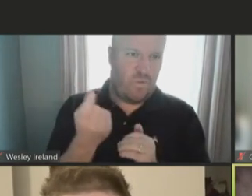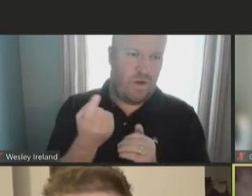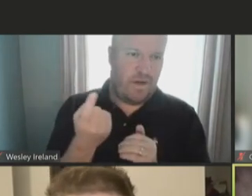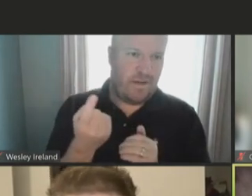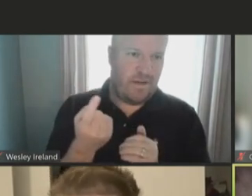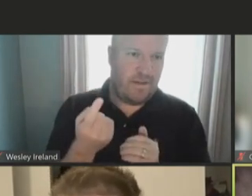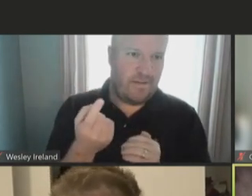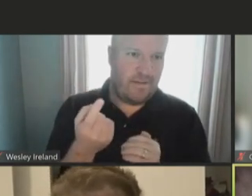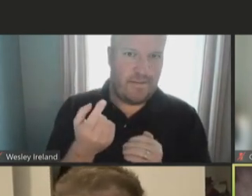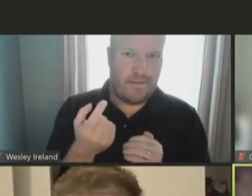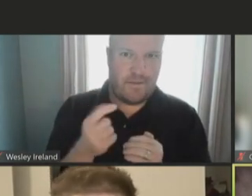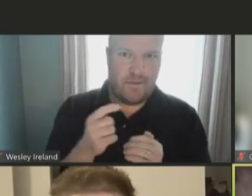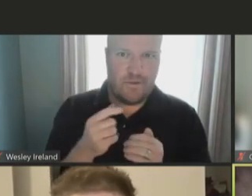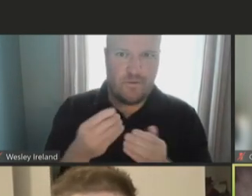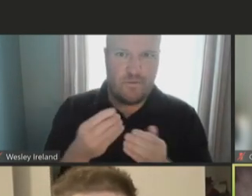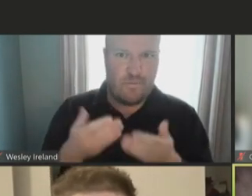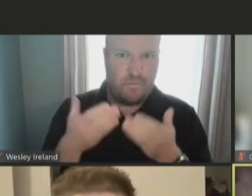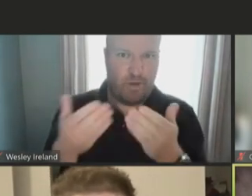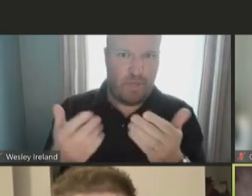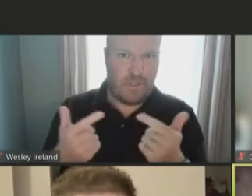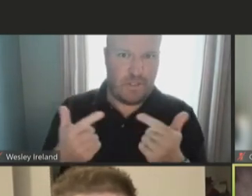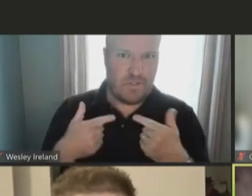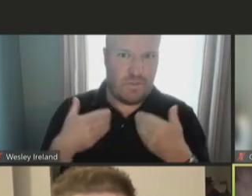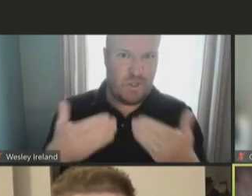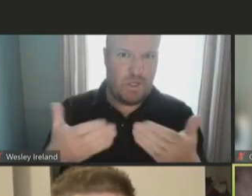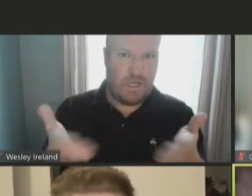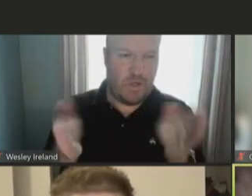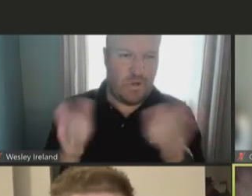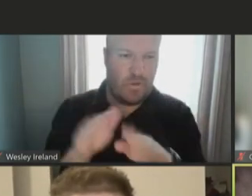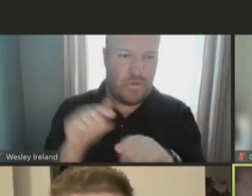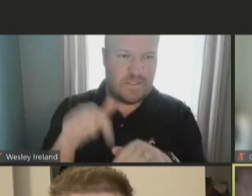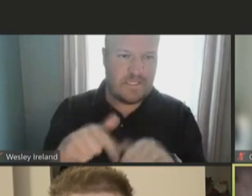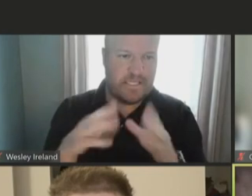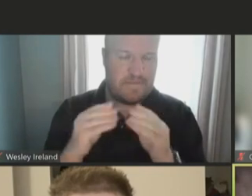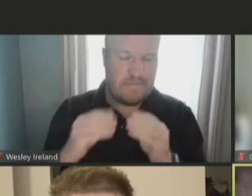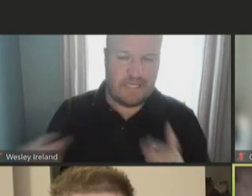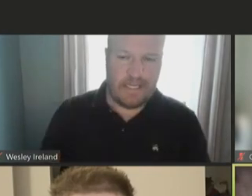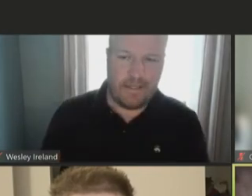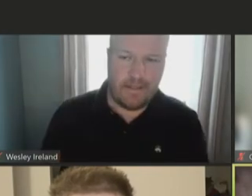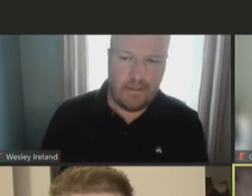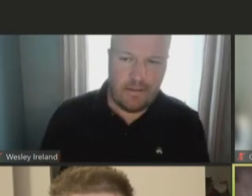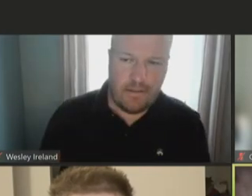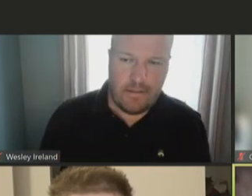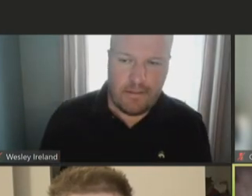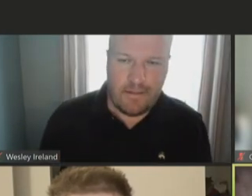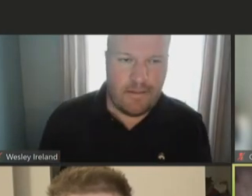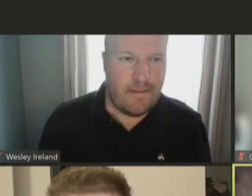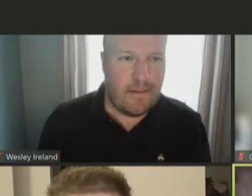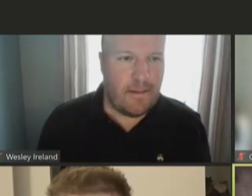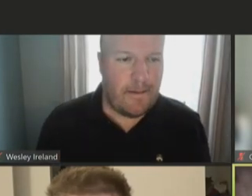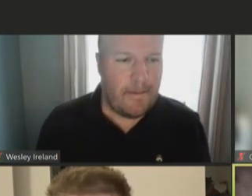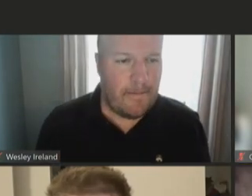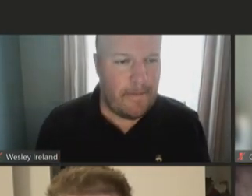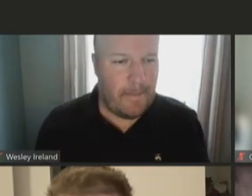Now I would like to ask someone to make a motion to adjourn this meeting.